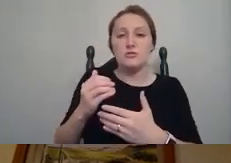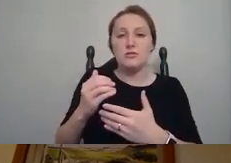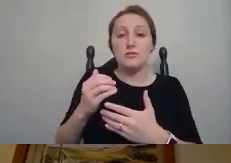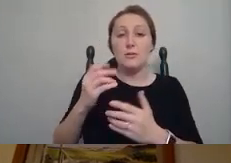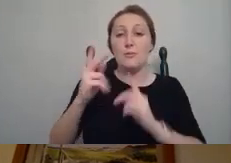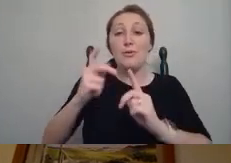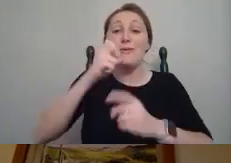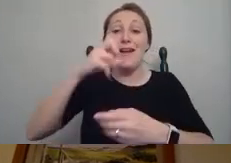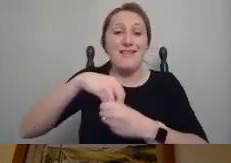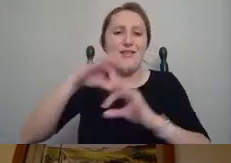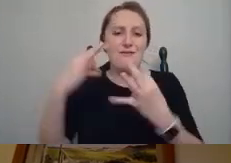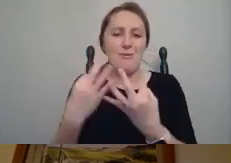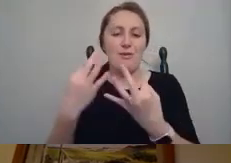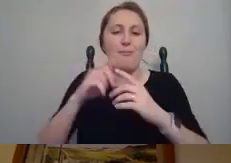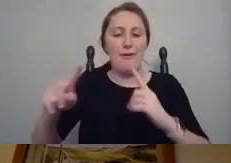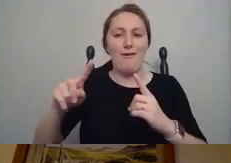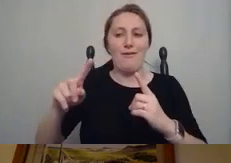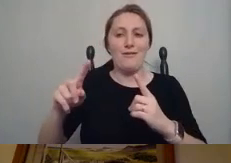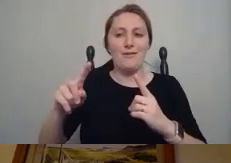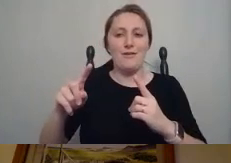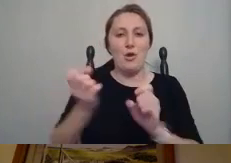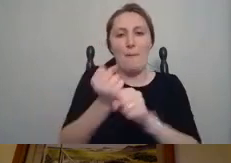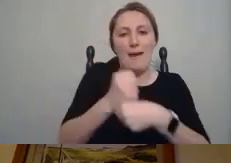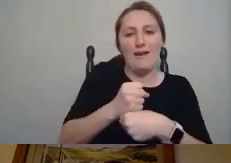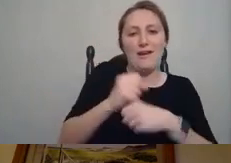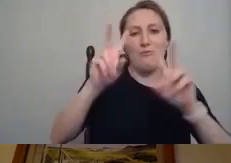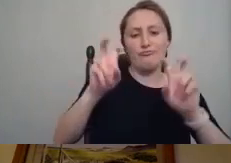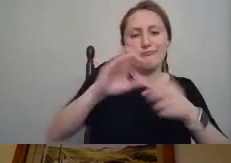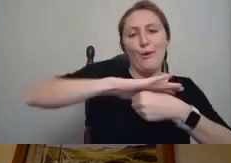COVID families. And I understand why that's happening. And